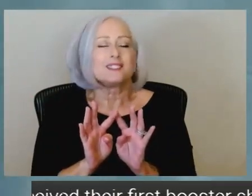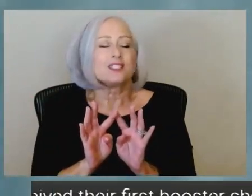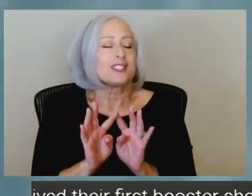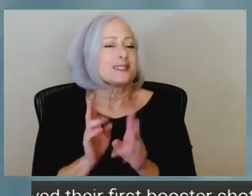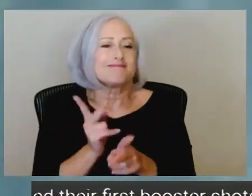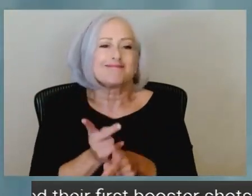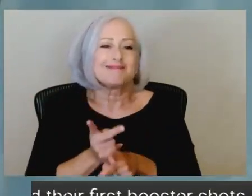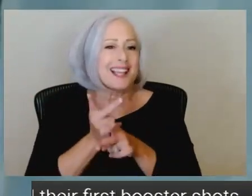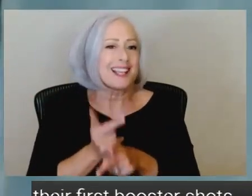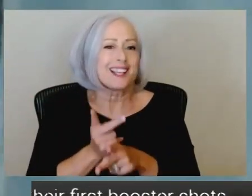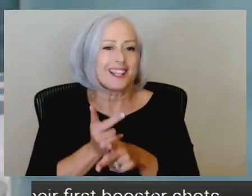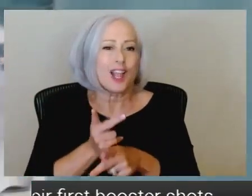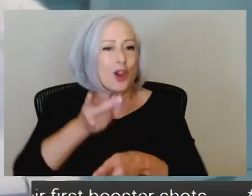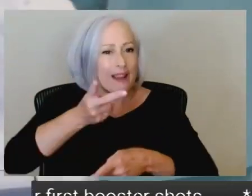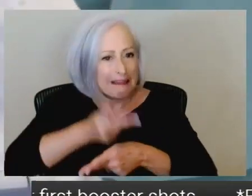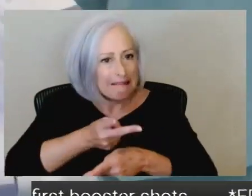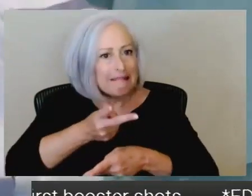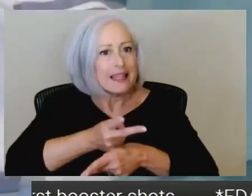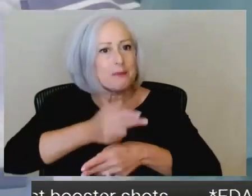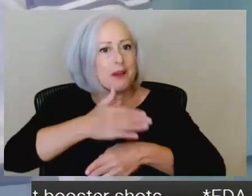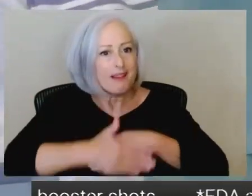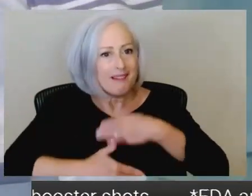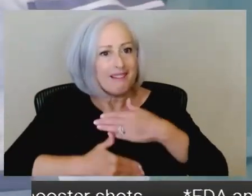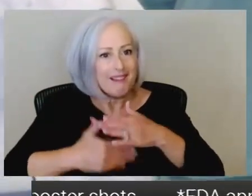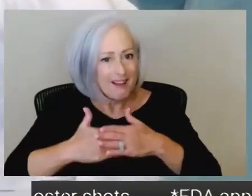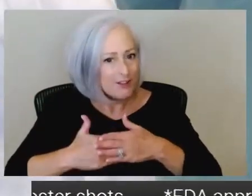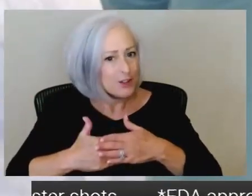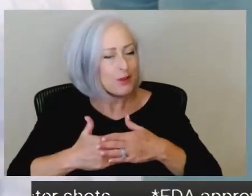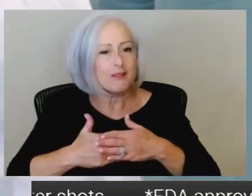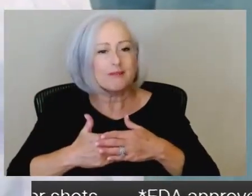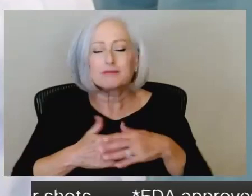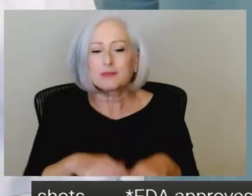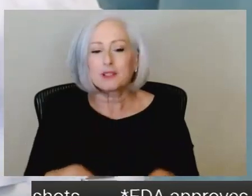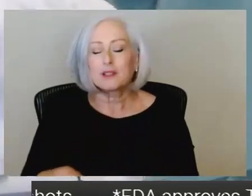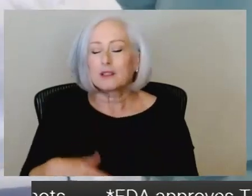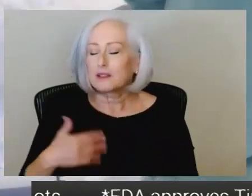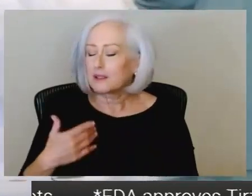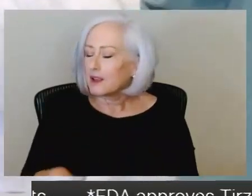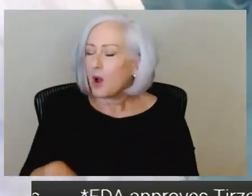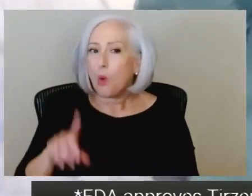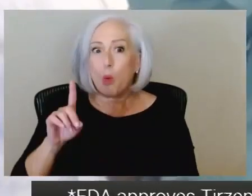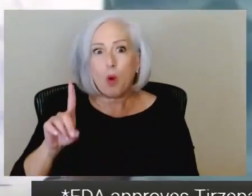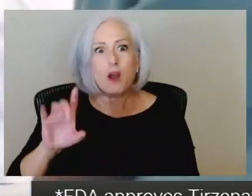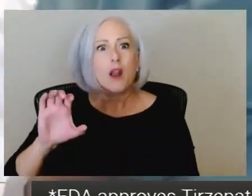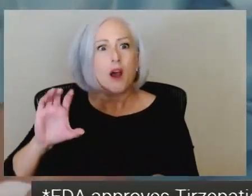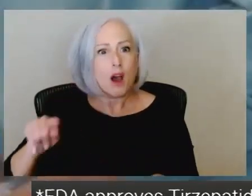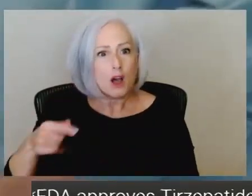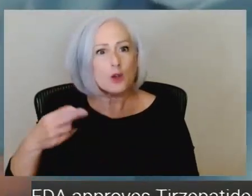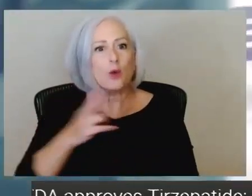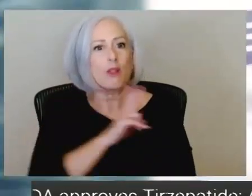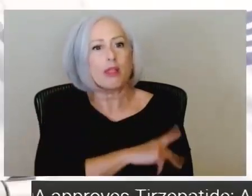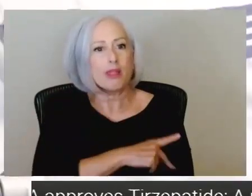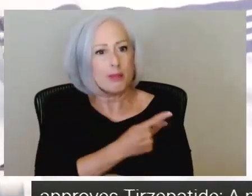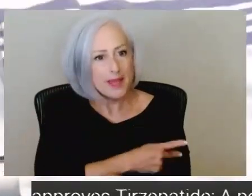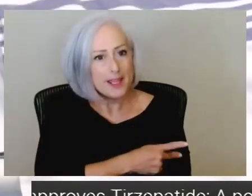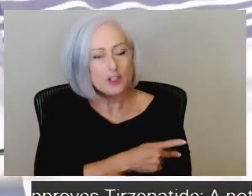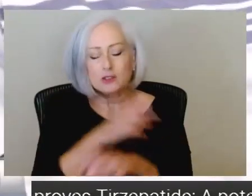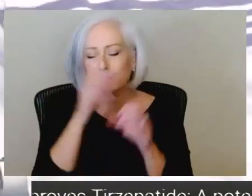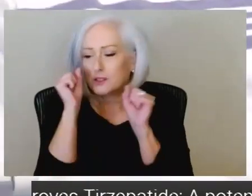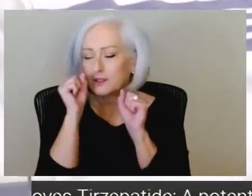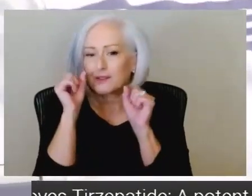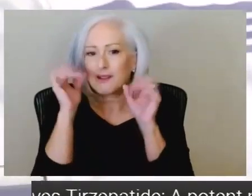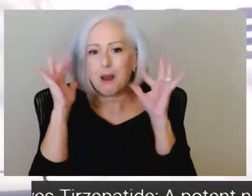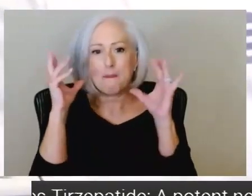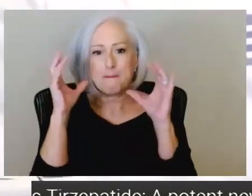of the way. This is the 100th patient, which is remarkable for this whole team. The 100th patient who's getting